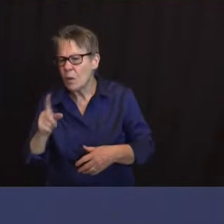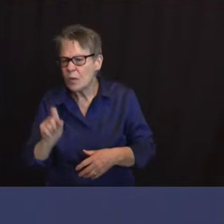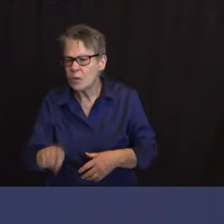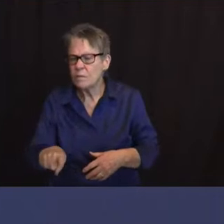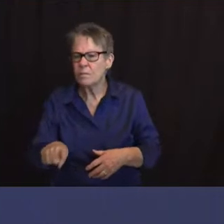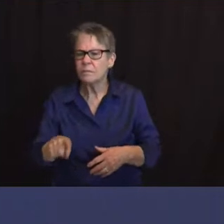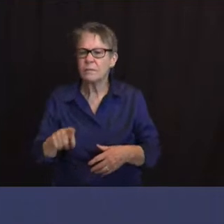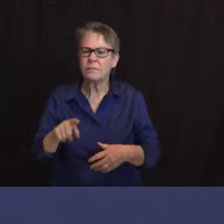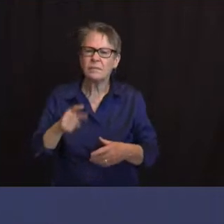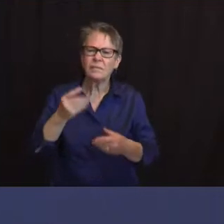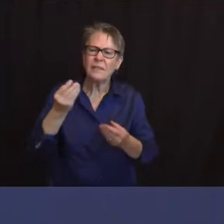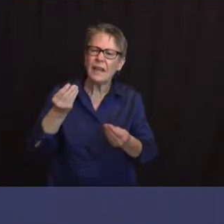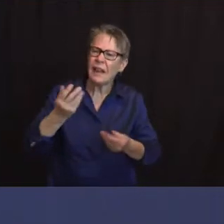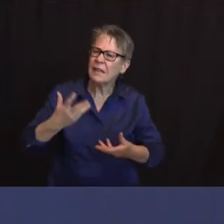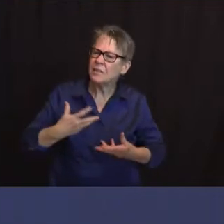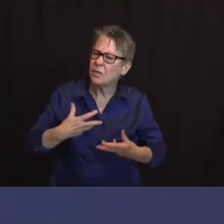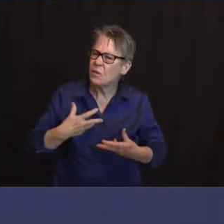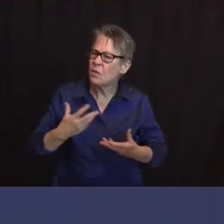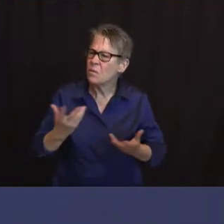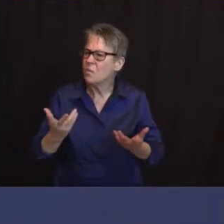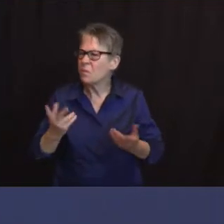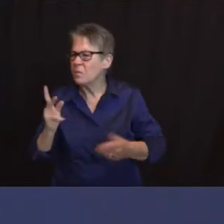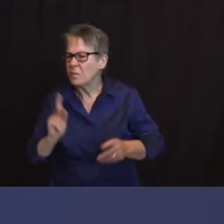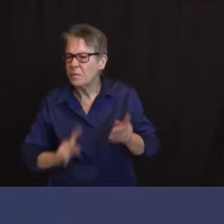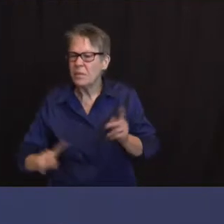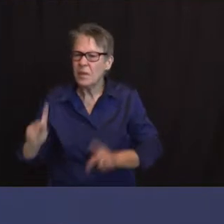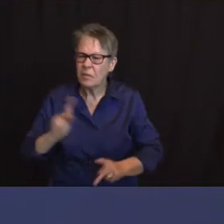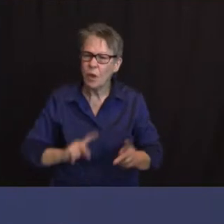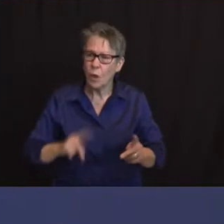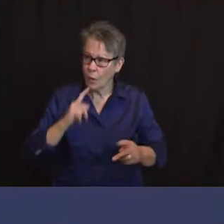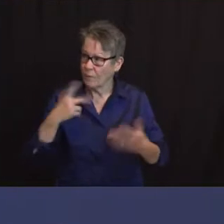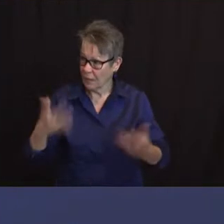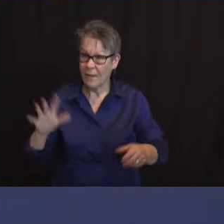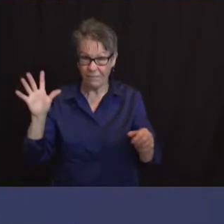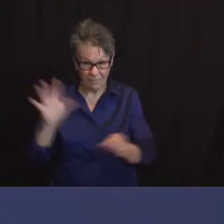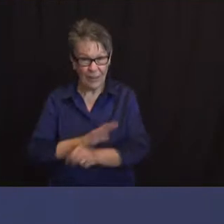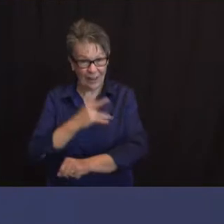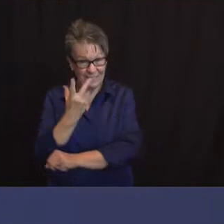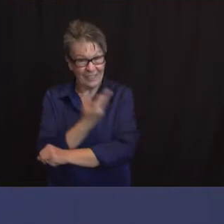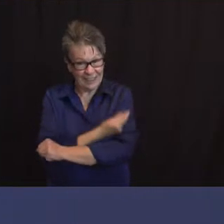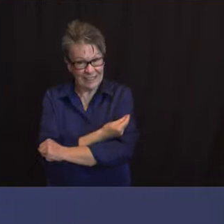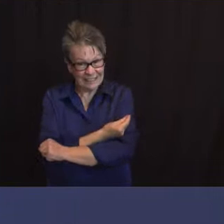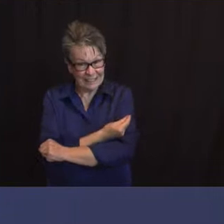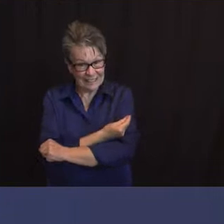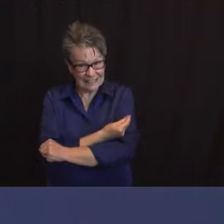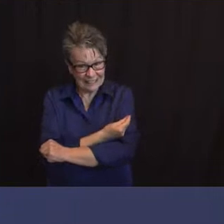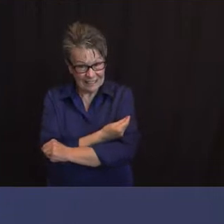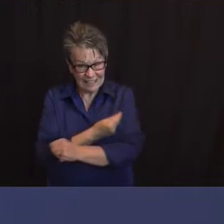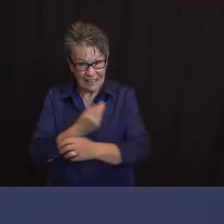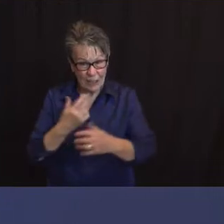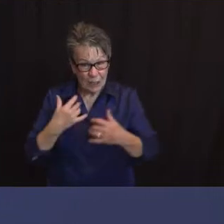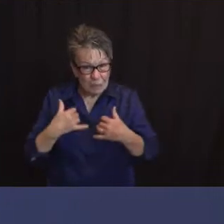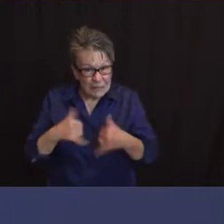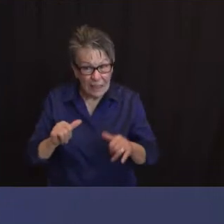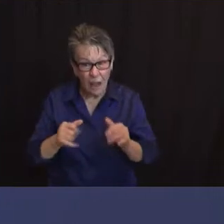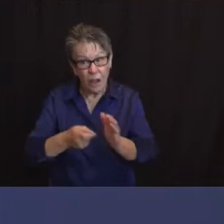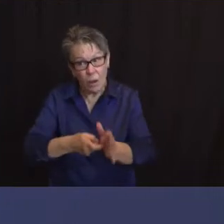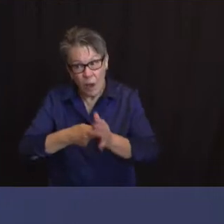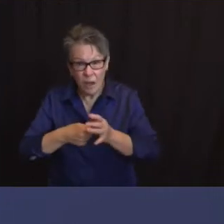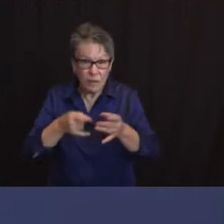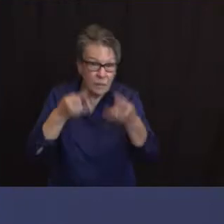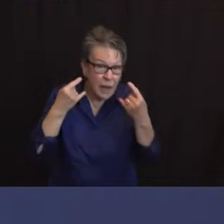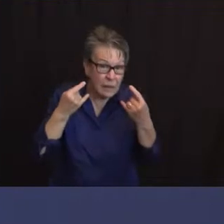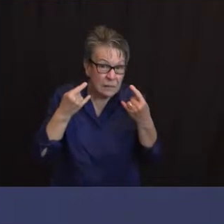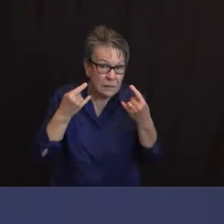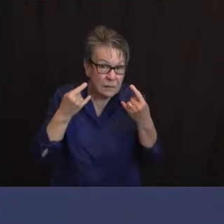people are like, okay, so you get fully vaccinated, and now we're still being told you have to wear a mask, you have to